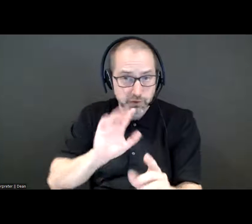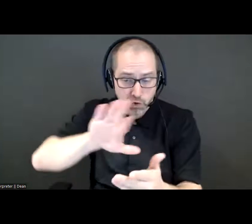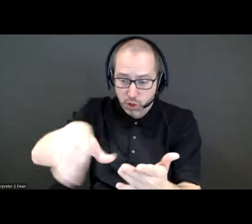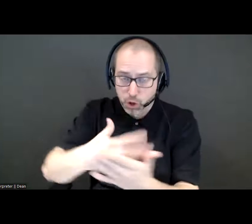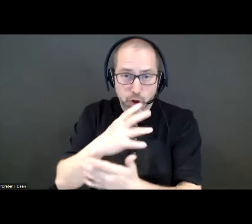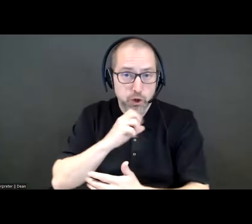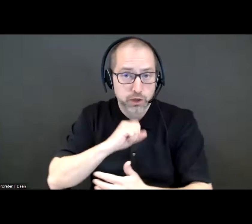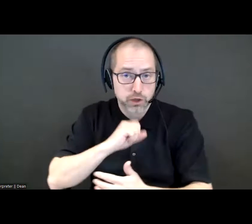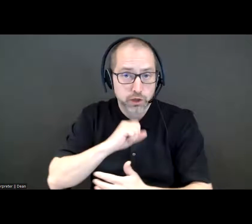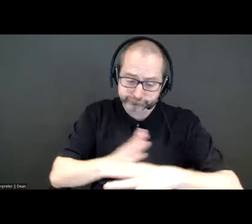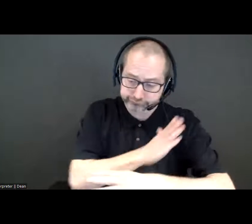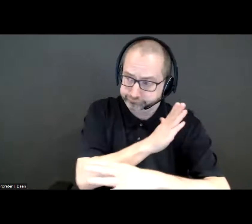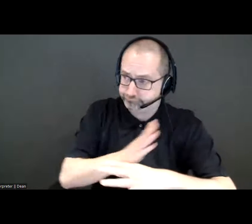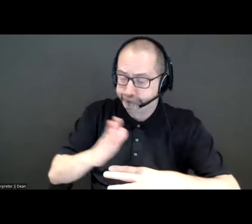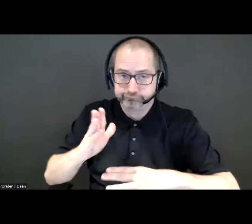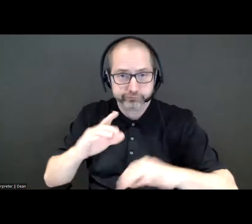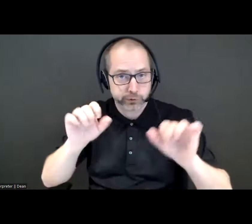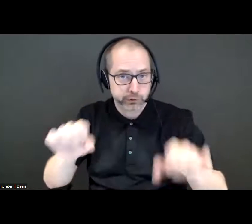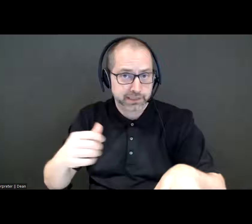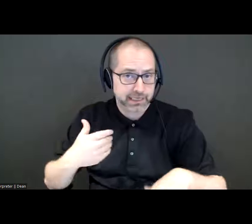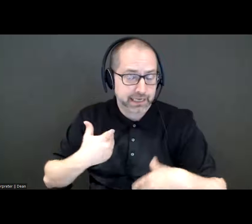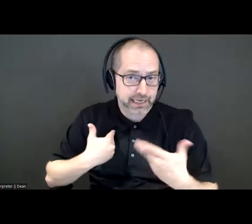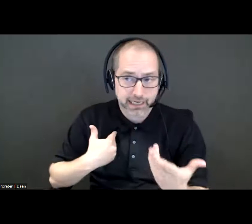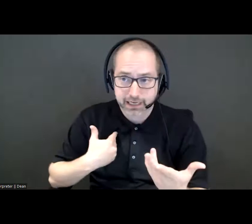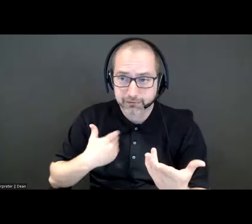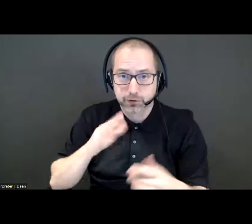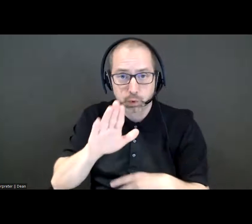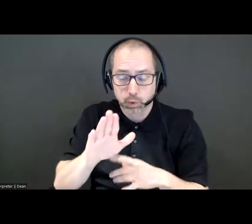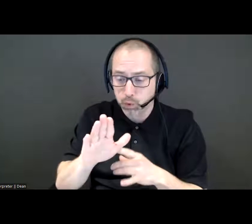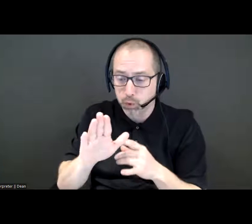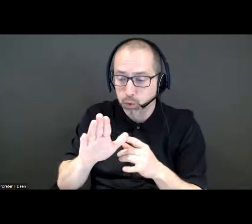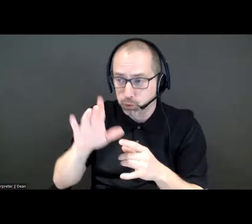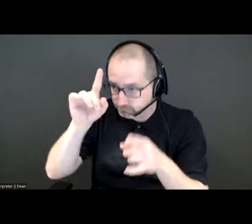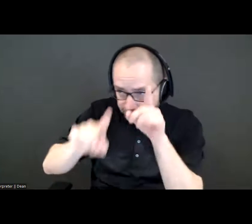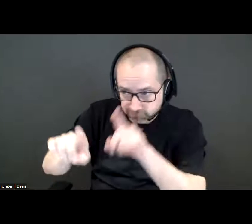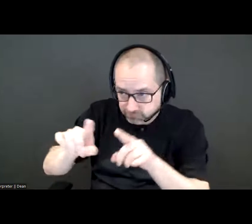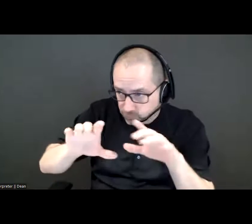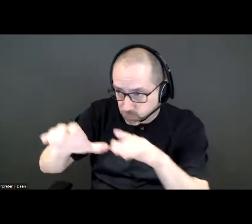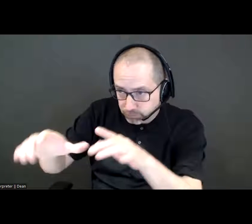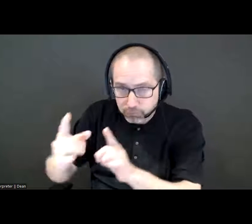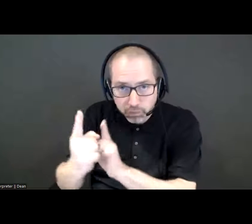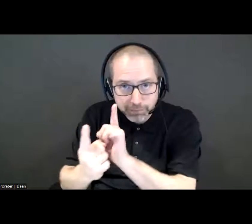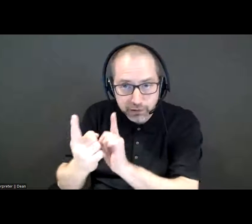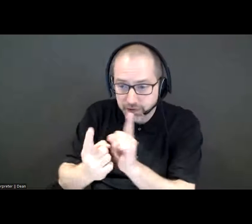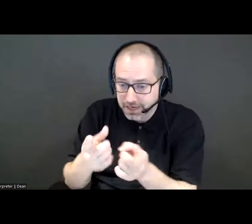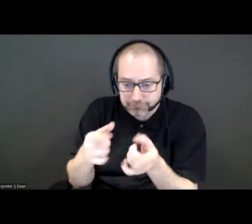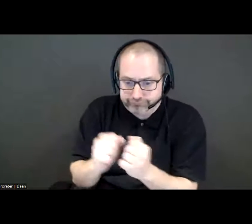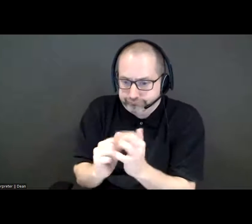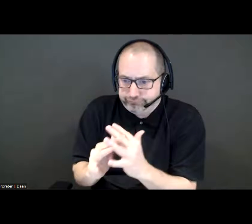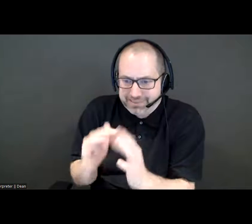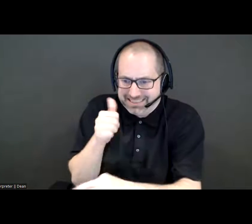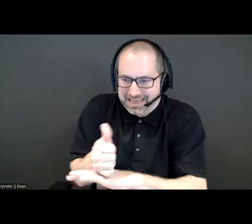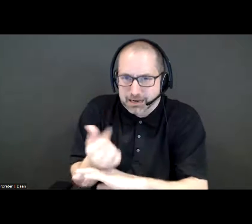ages. And you could have your very own mutual mentoring group happening by this evening. It's something you could do immediate.